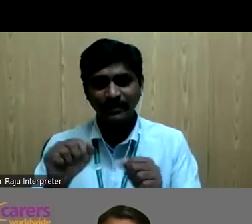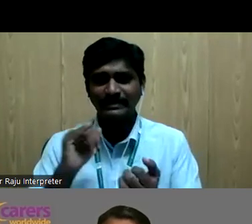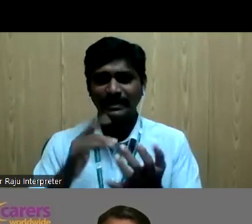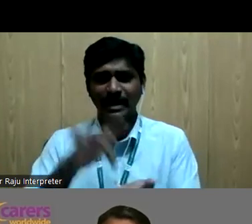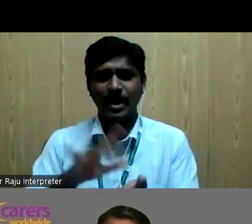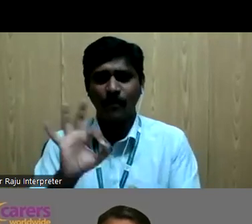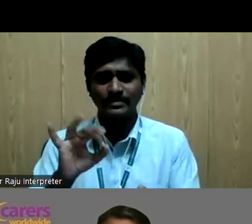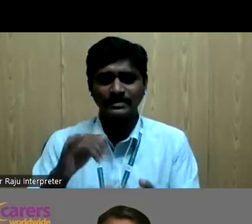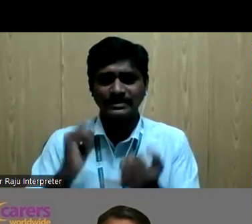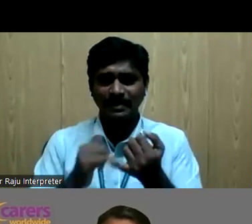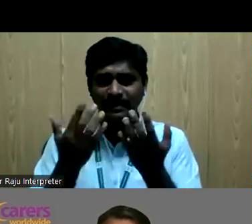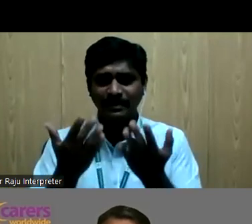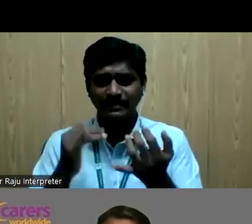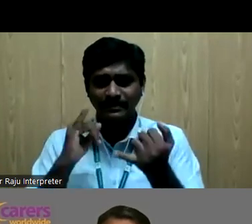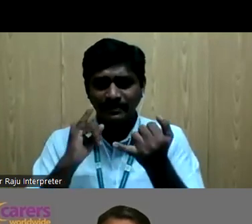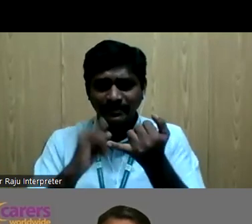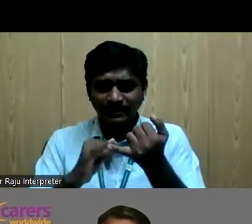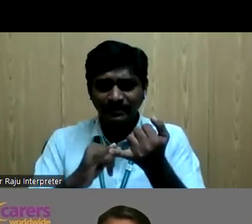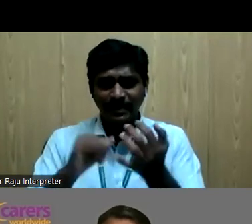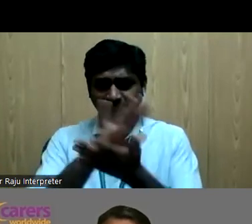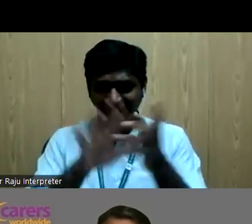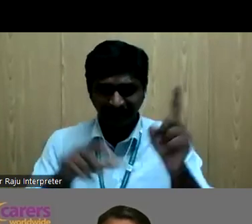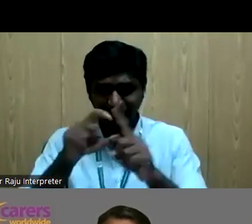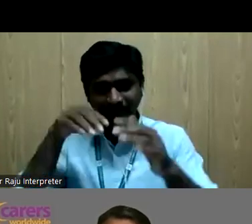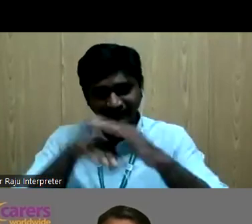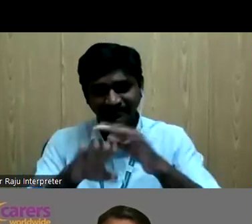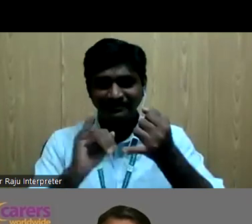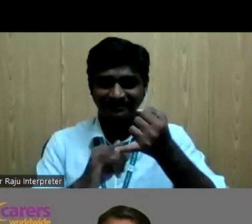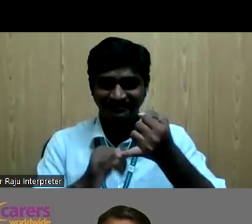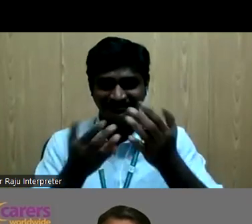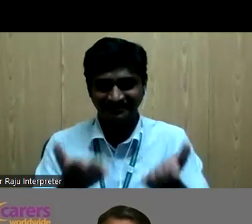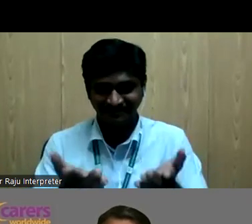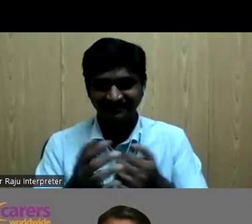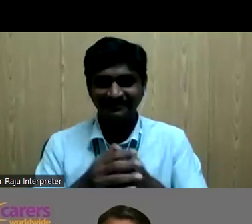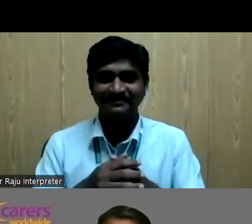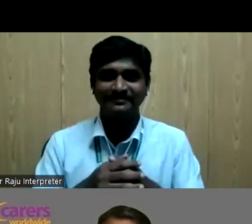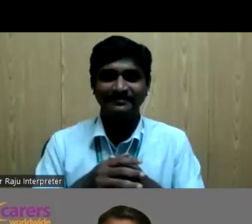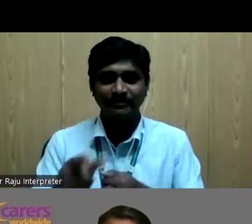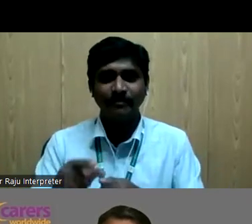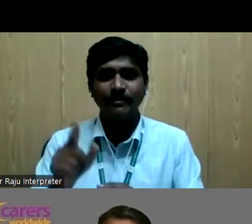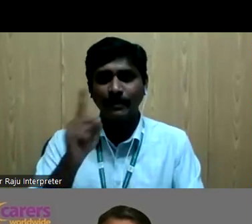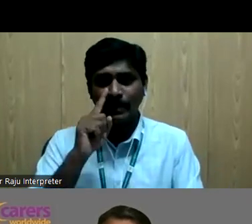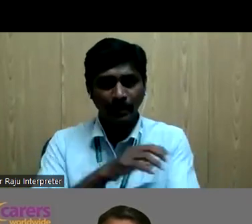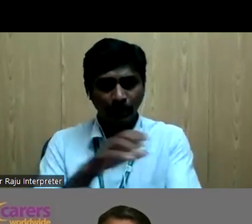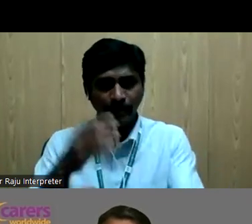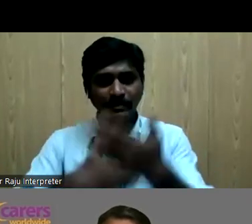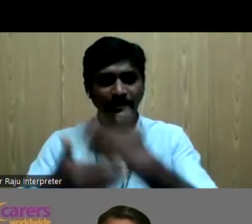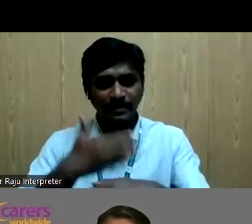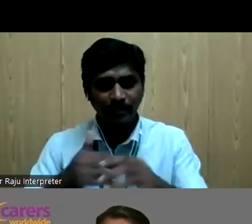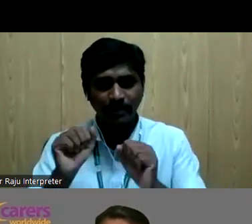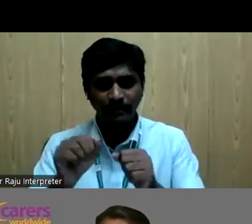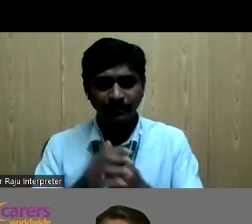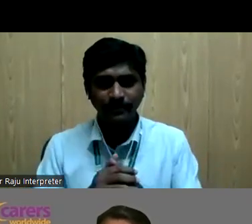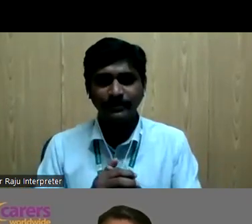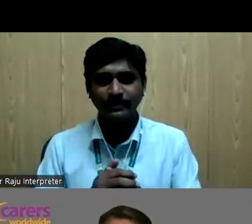Secunderabad. We are working under DEPW, Department of Empowerment of Persons with Disabilities, Ministry of Social Justice and Empowerment, Government of India. Ma'am, we